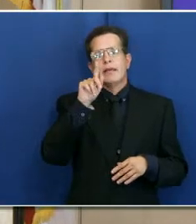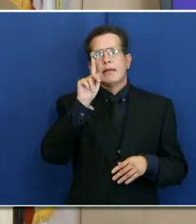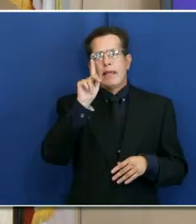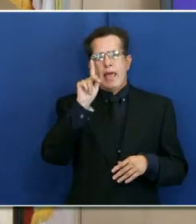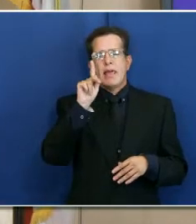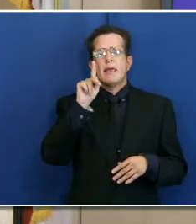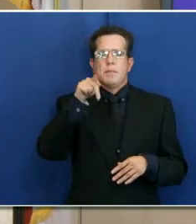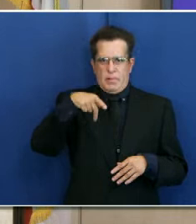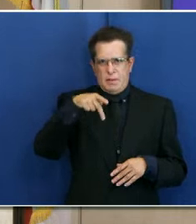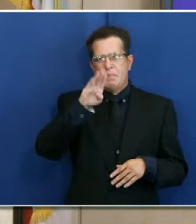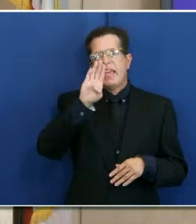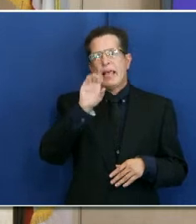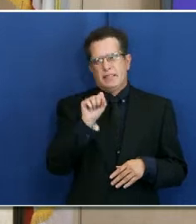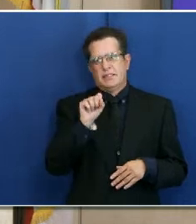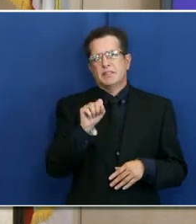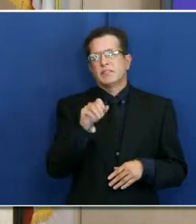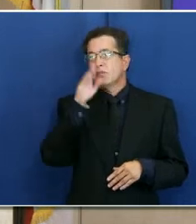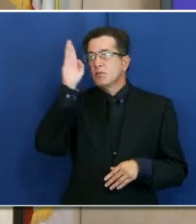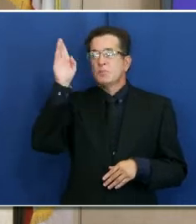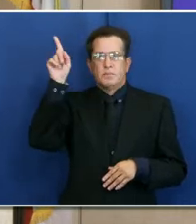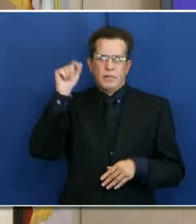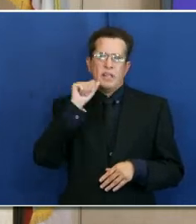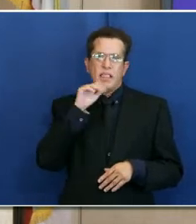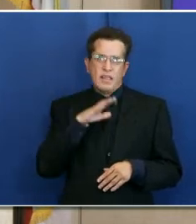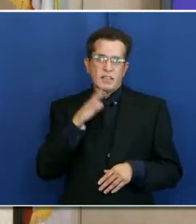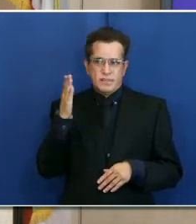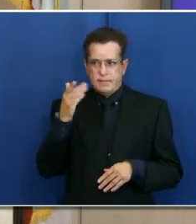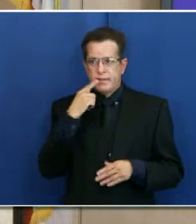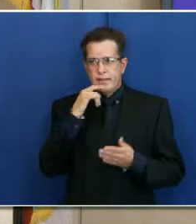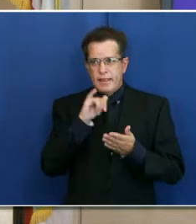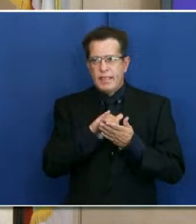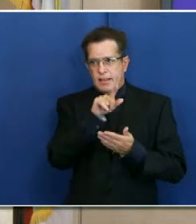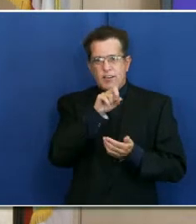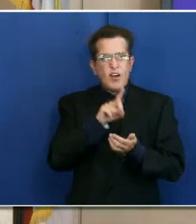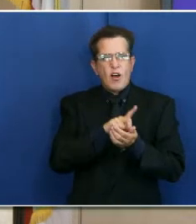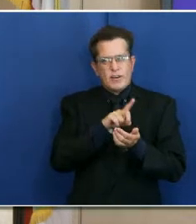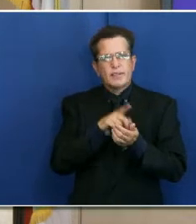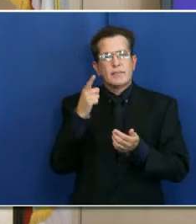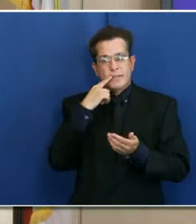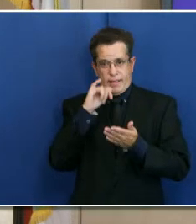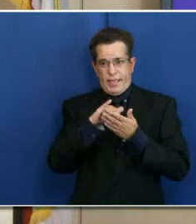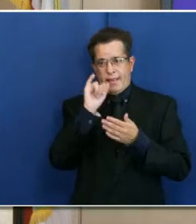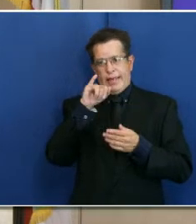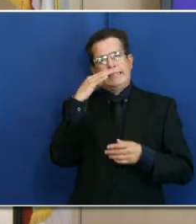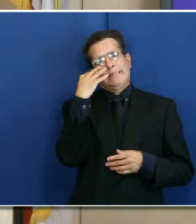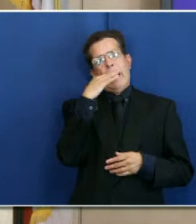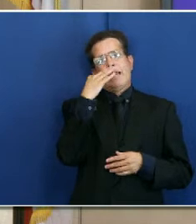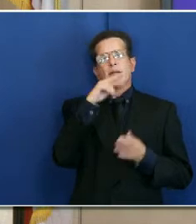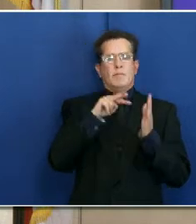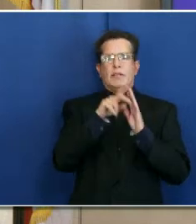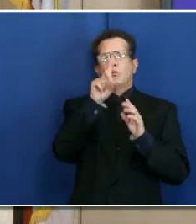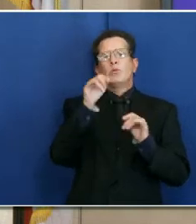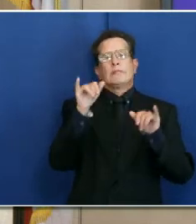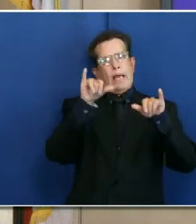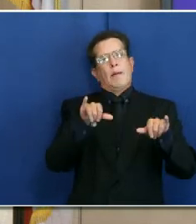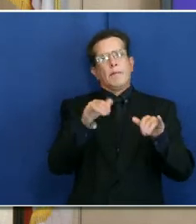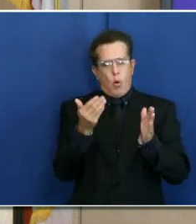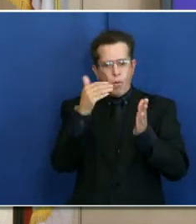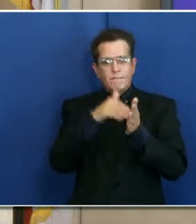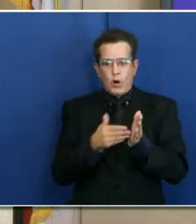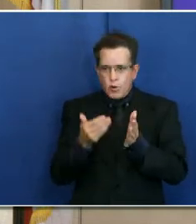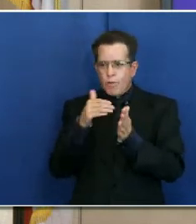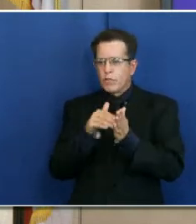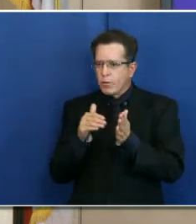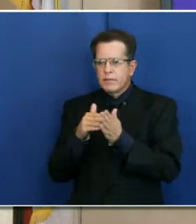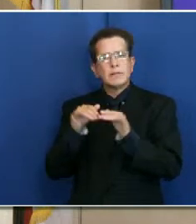Hi, Dr. Wooten, you just said, the definition of insanity is doing the same thing over and over again, expecting a different result. And you mentioned that